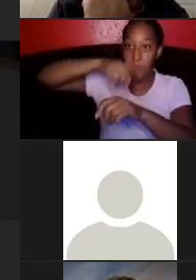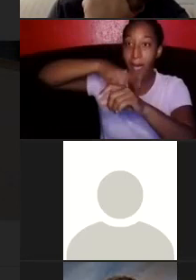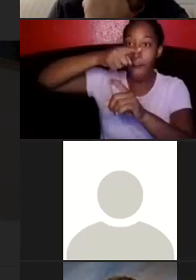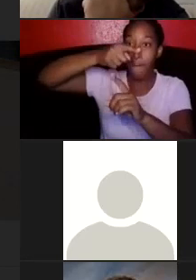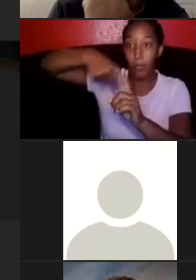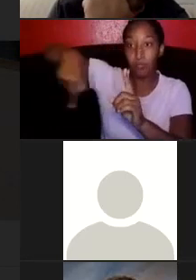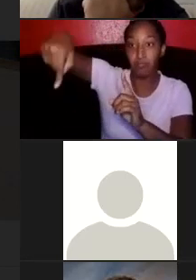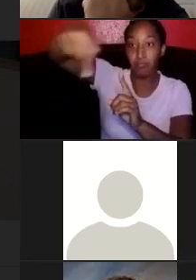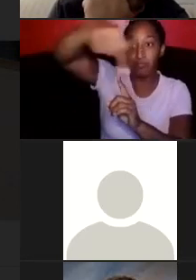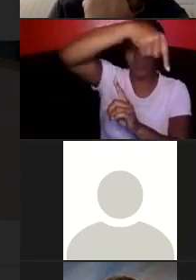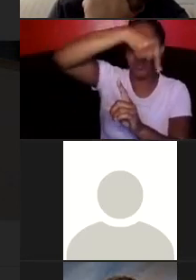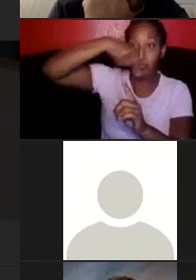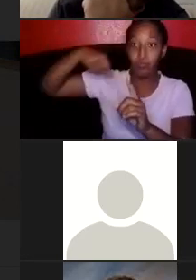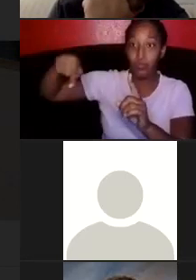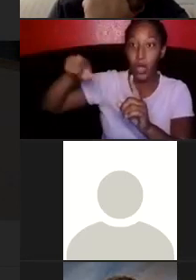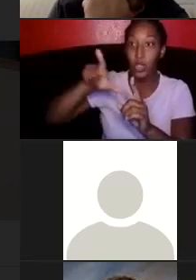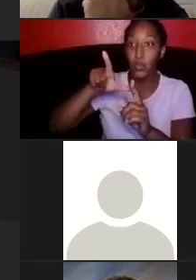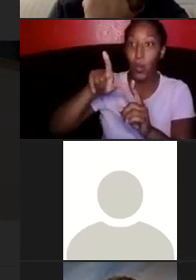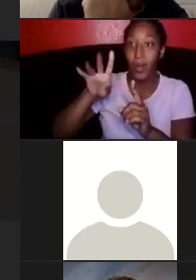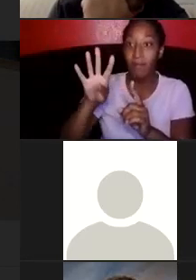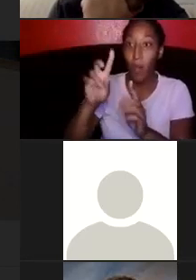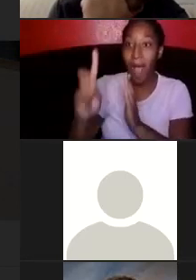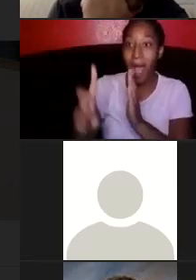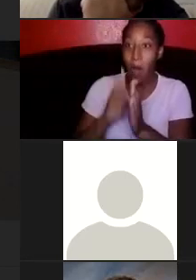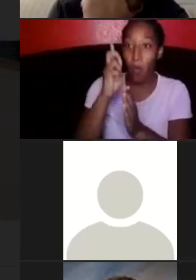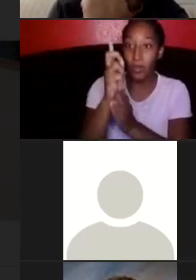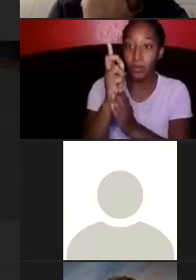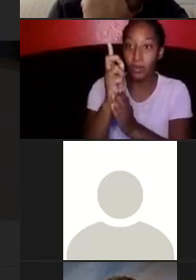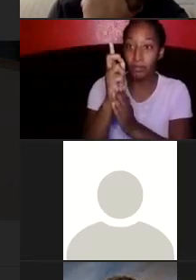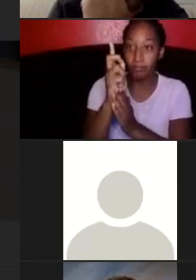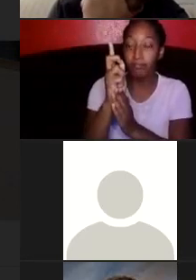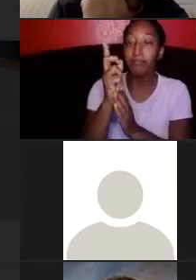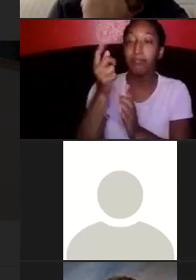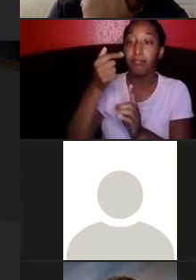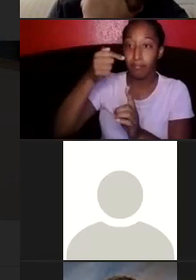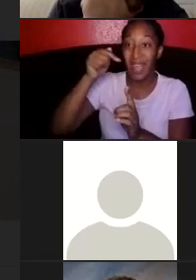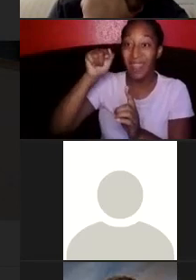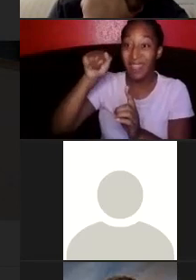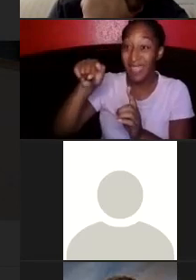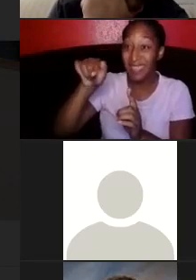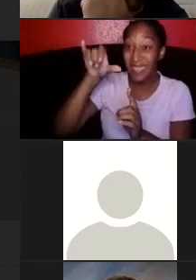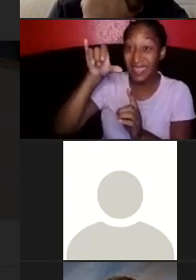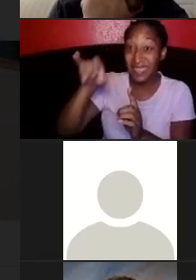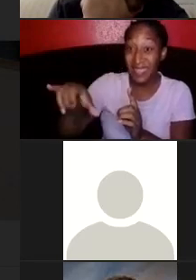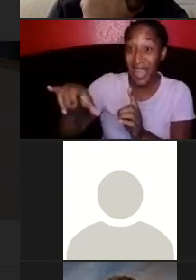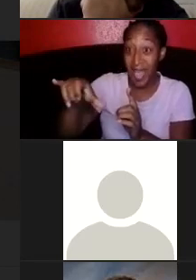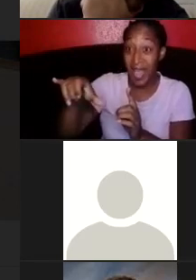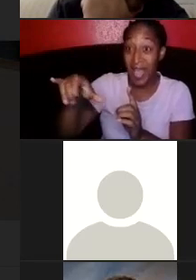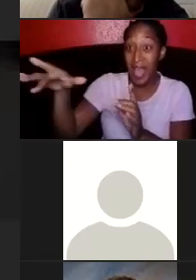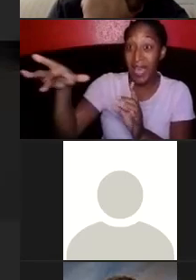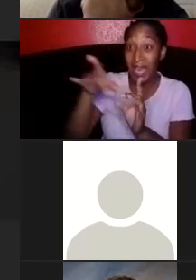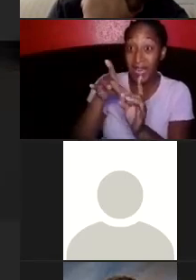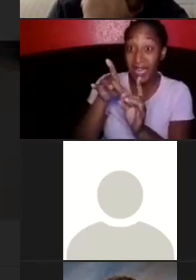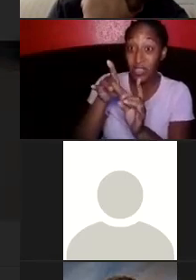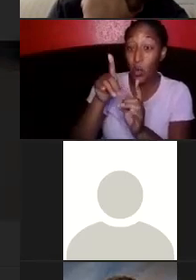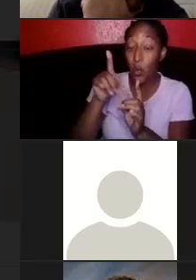hours. Okay. So it is literally staying aligned with a particular point on